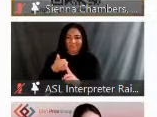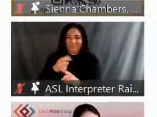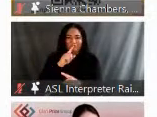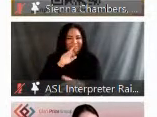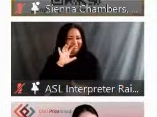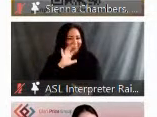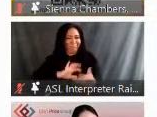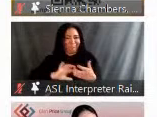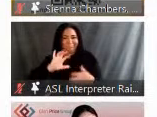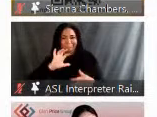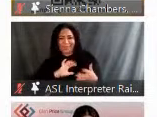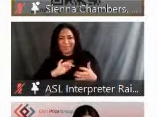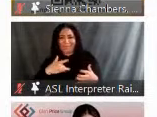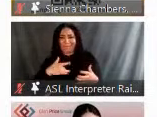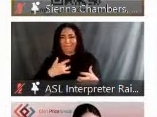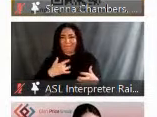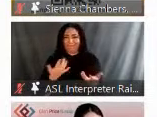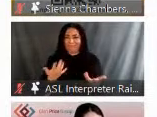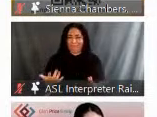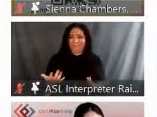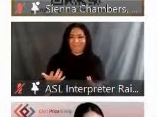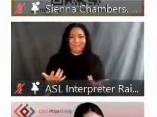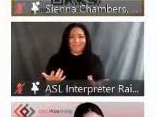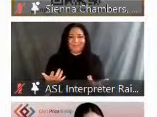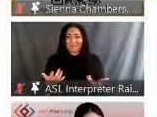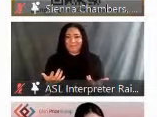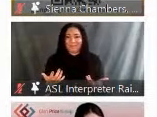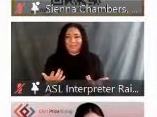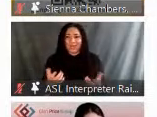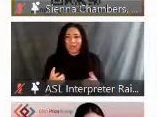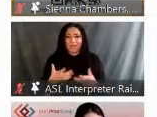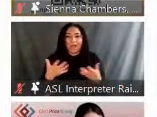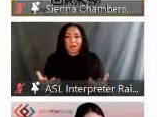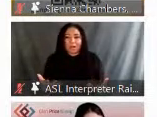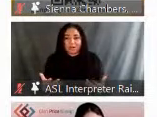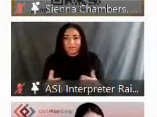confused and also feel like it's a lot of